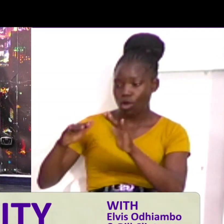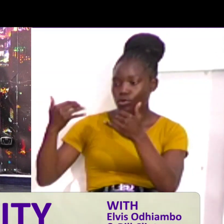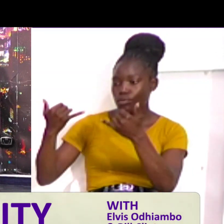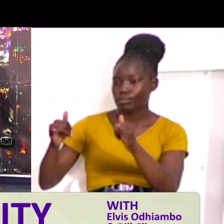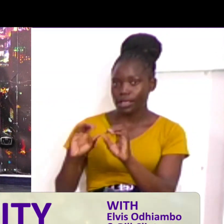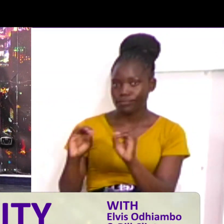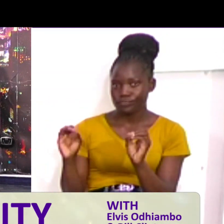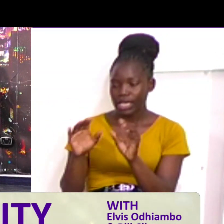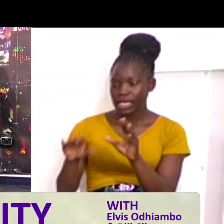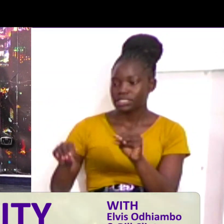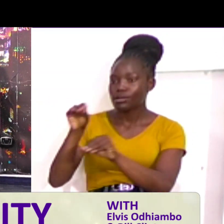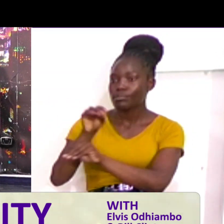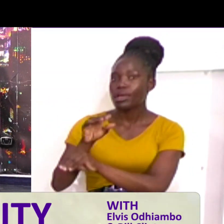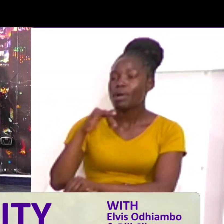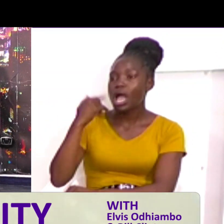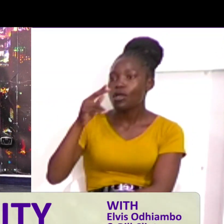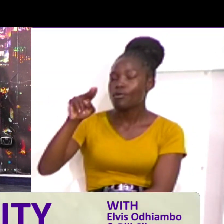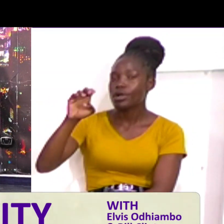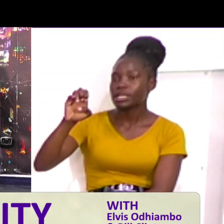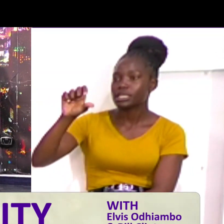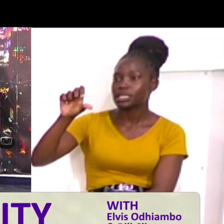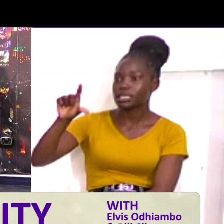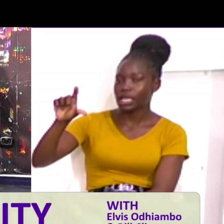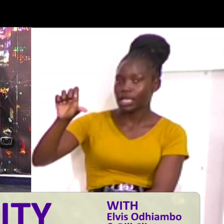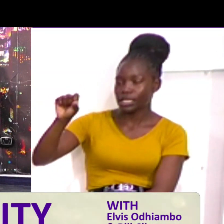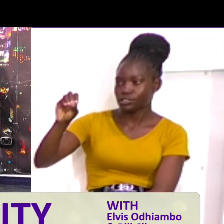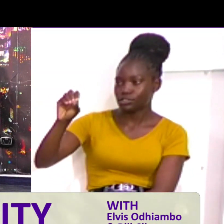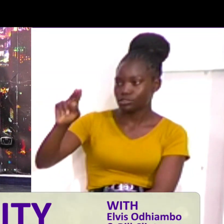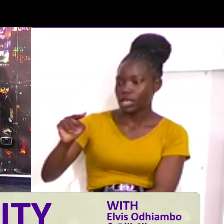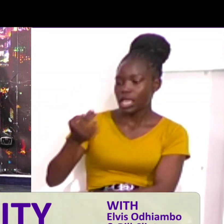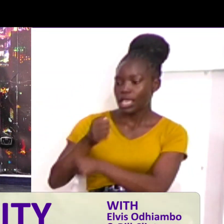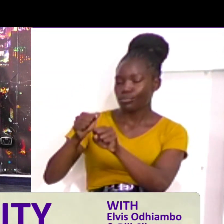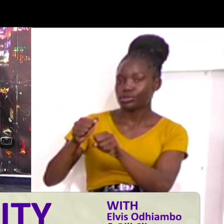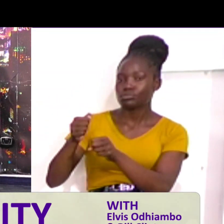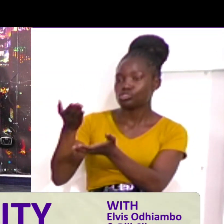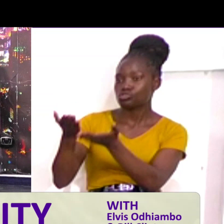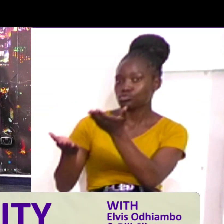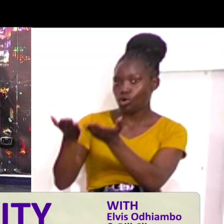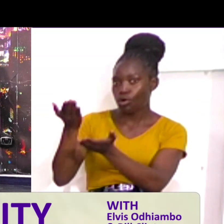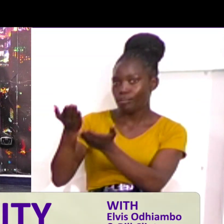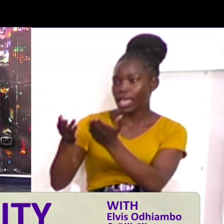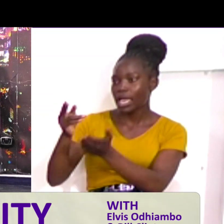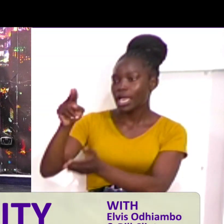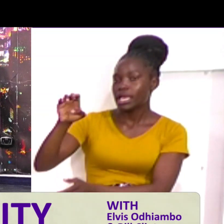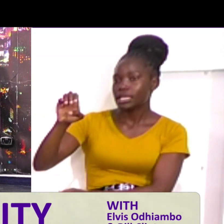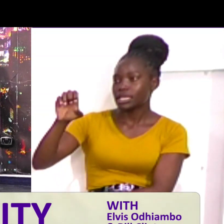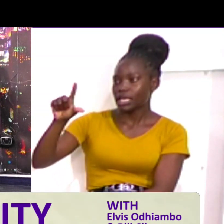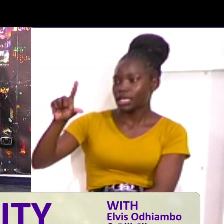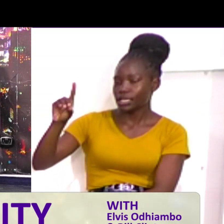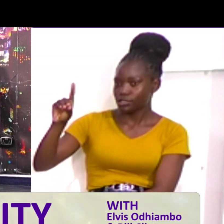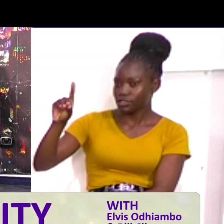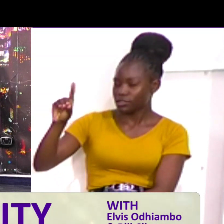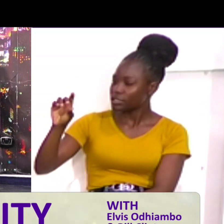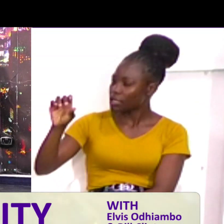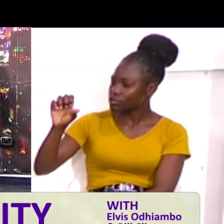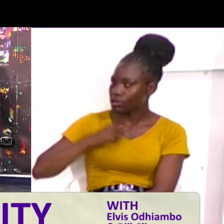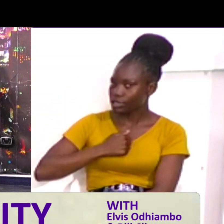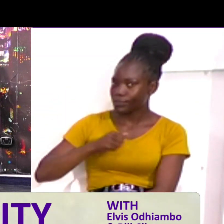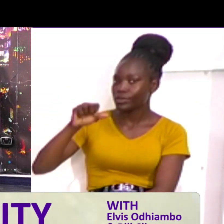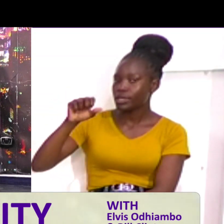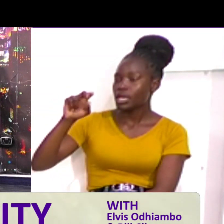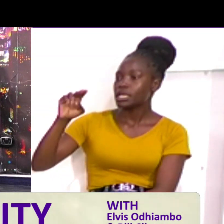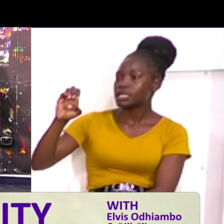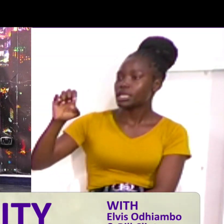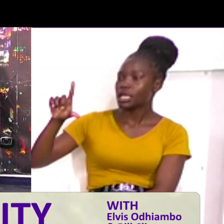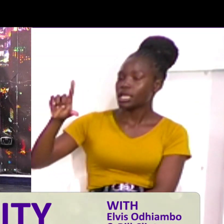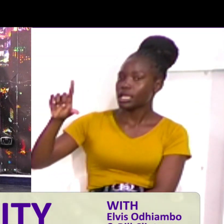playing, is replaced by Nelson. You cannot compare Nelson, the quality of Nelson and Grealish,